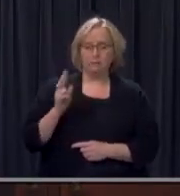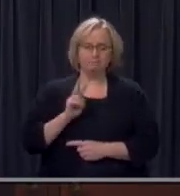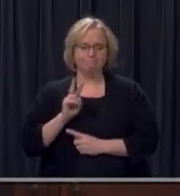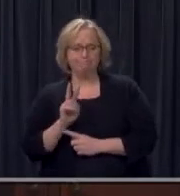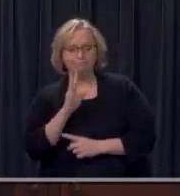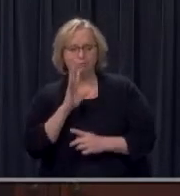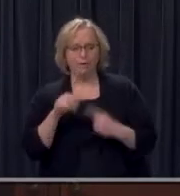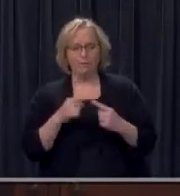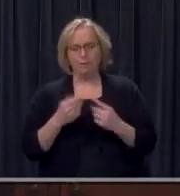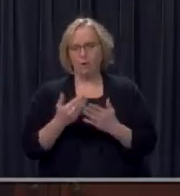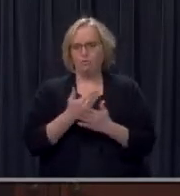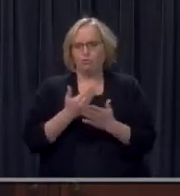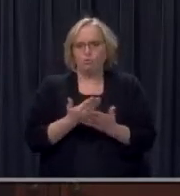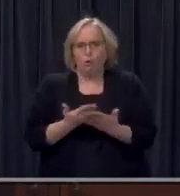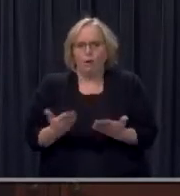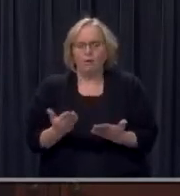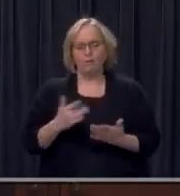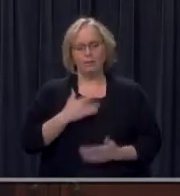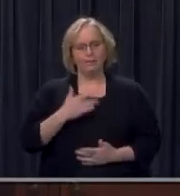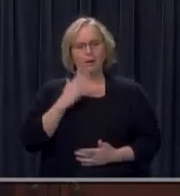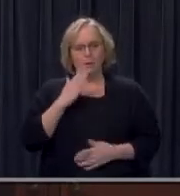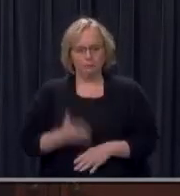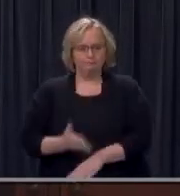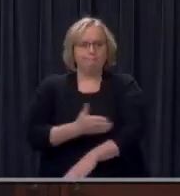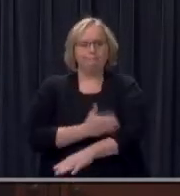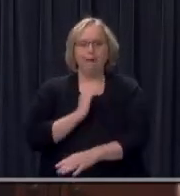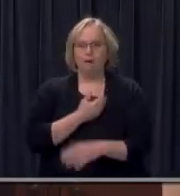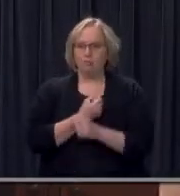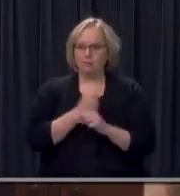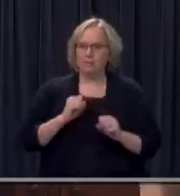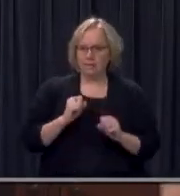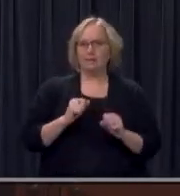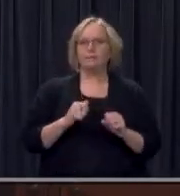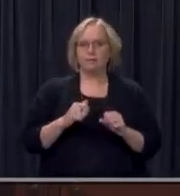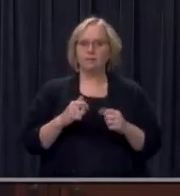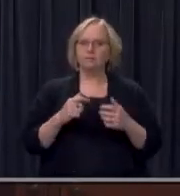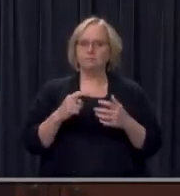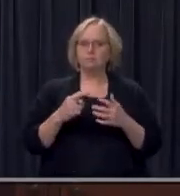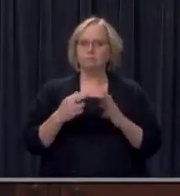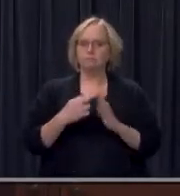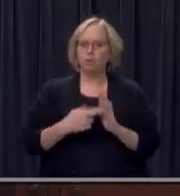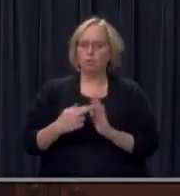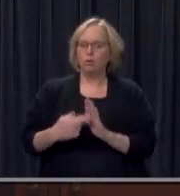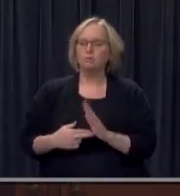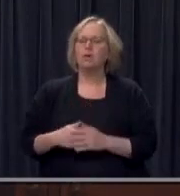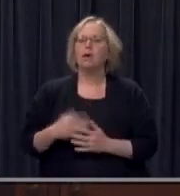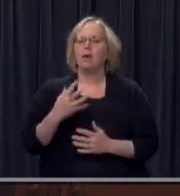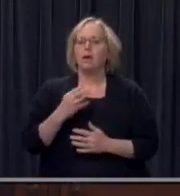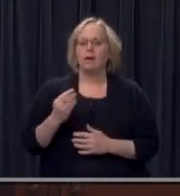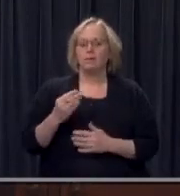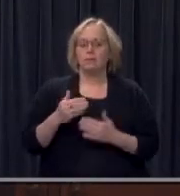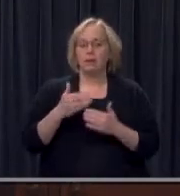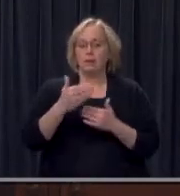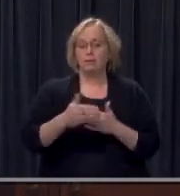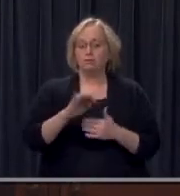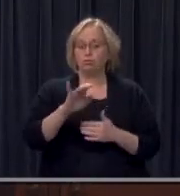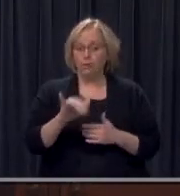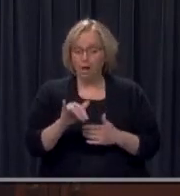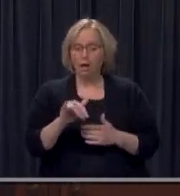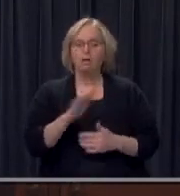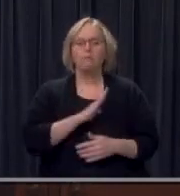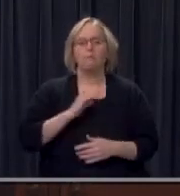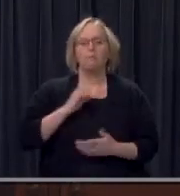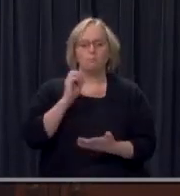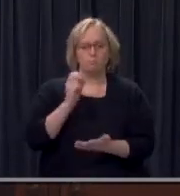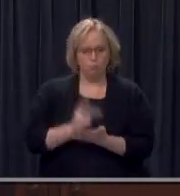product that we felt would really enhance our safety protocols, and in July the board approved us moving that